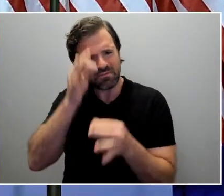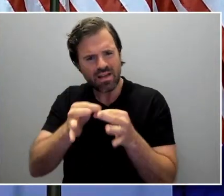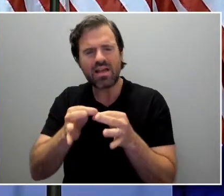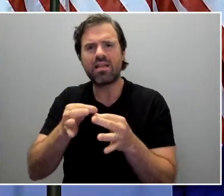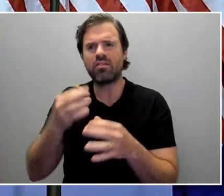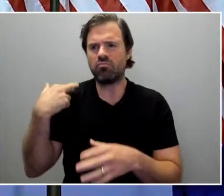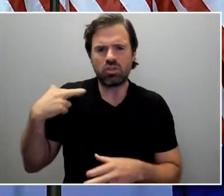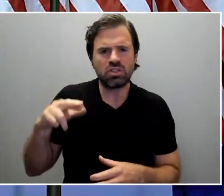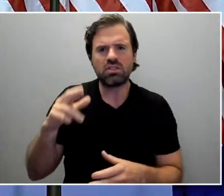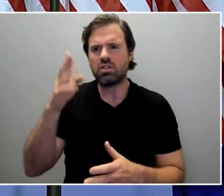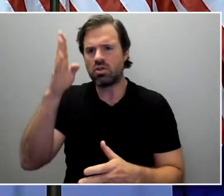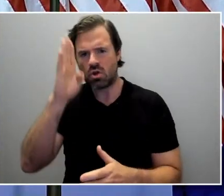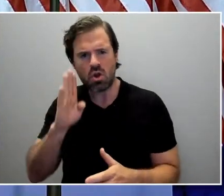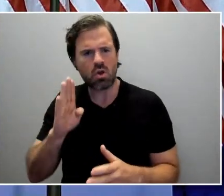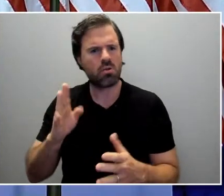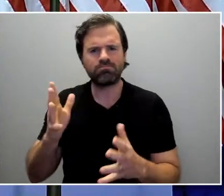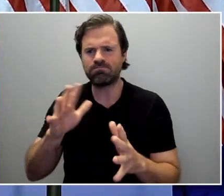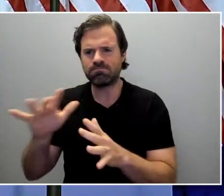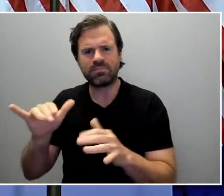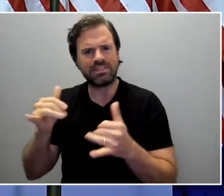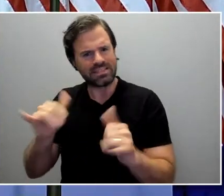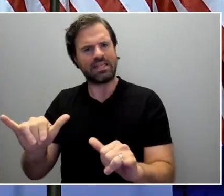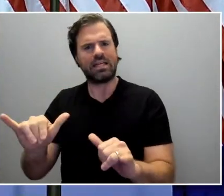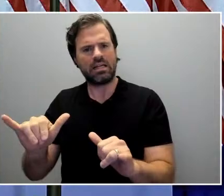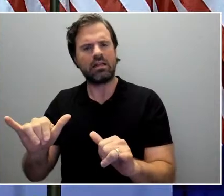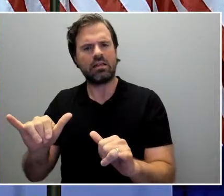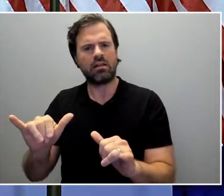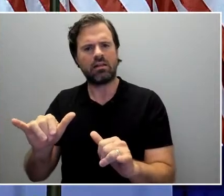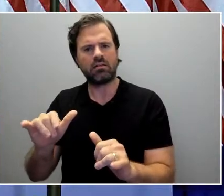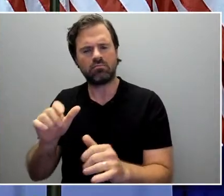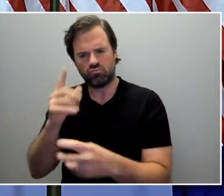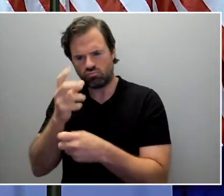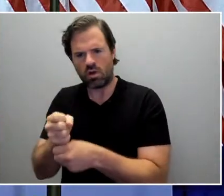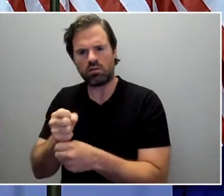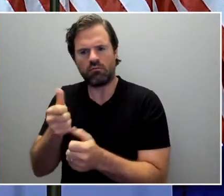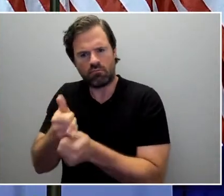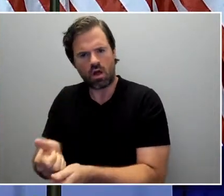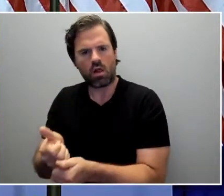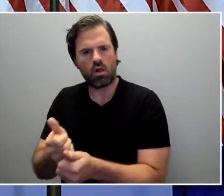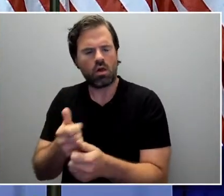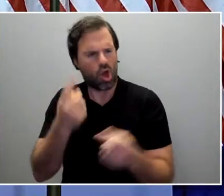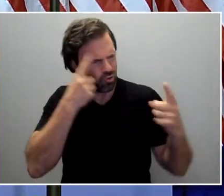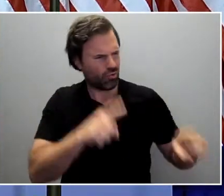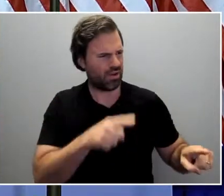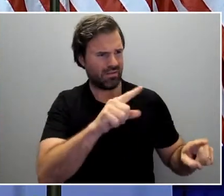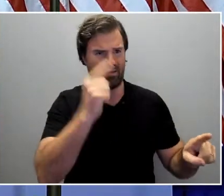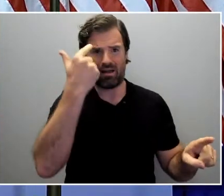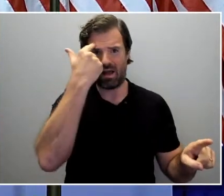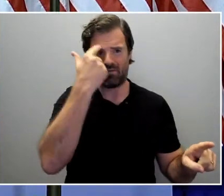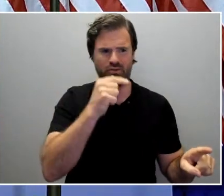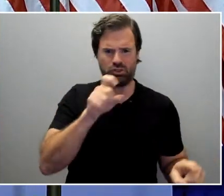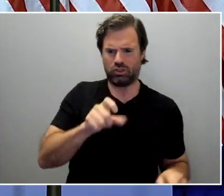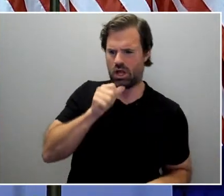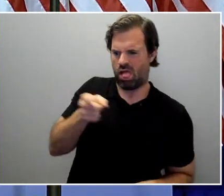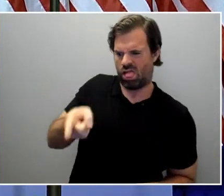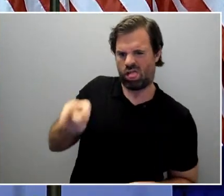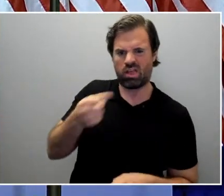deeply held beliefs to agree the government should not be telling her what to do with her